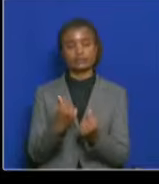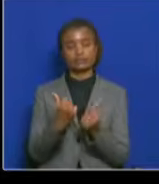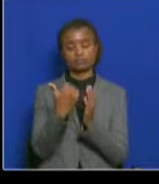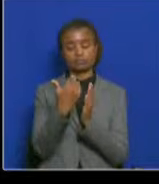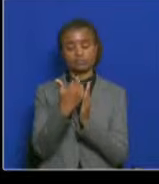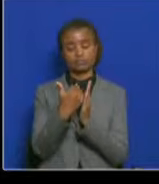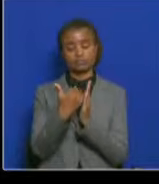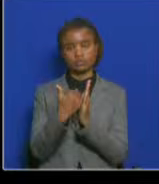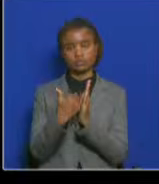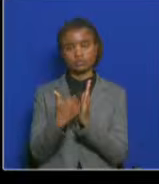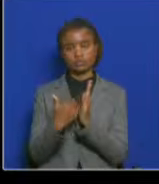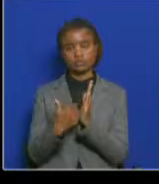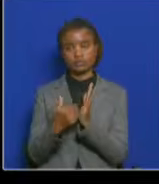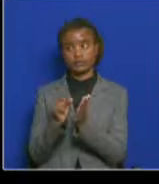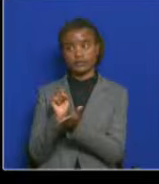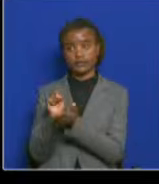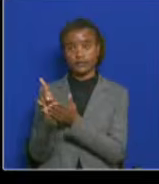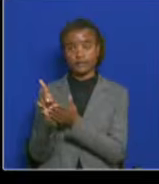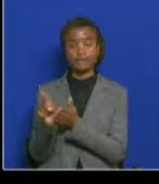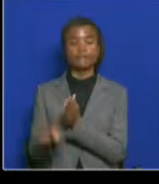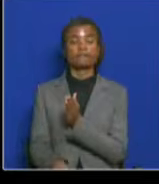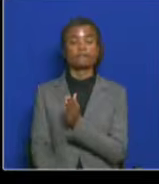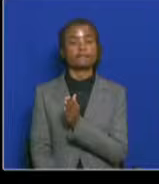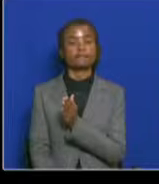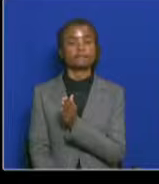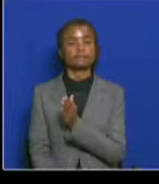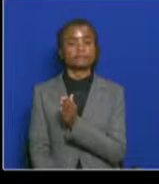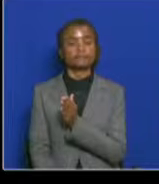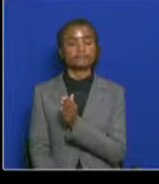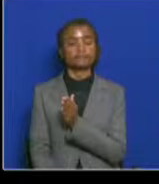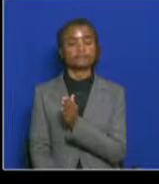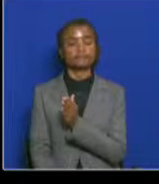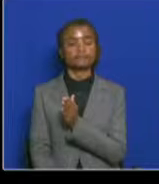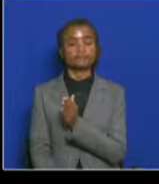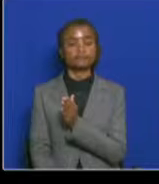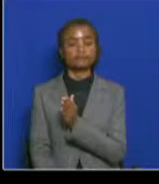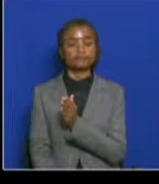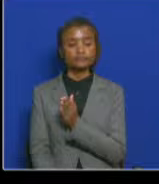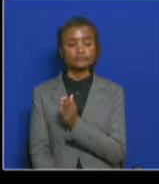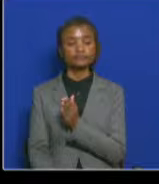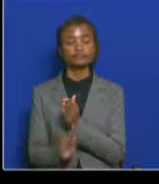and that is contained in the annexure bundle.